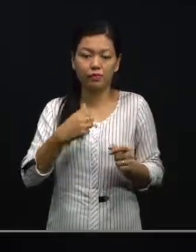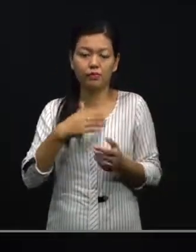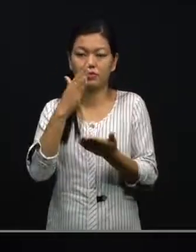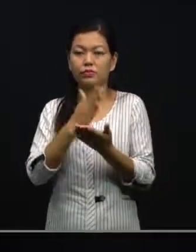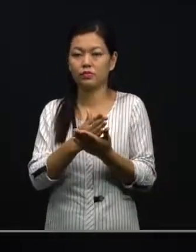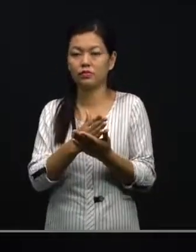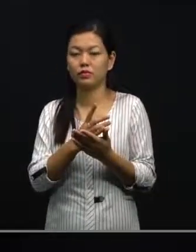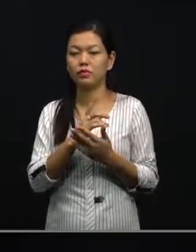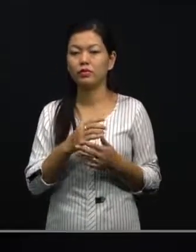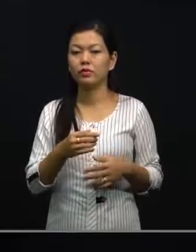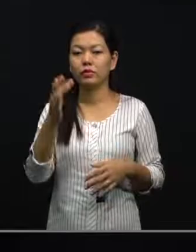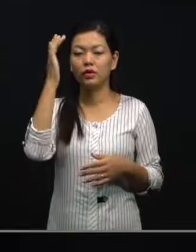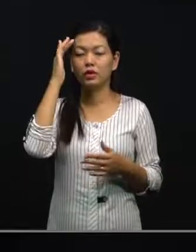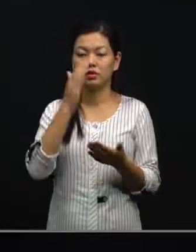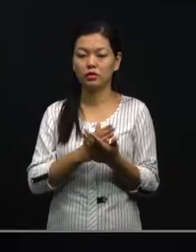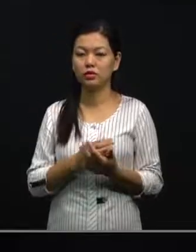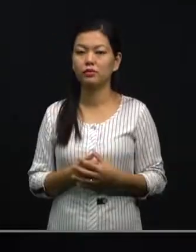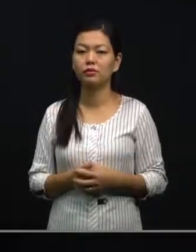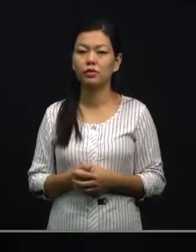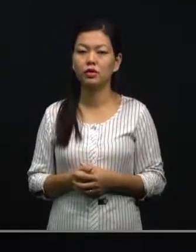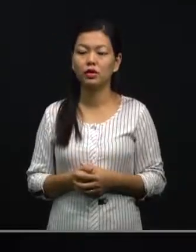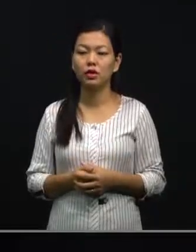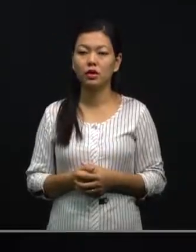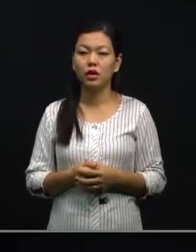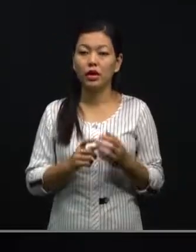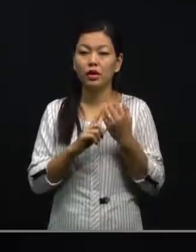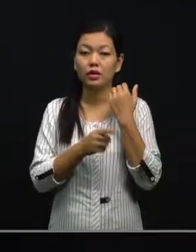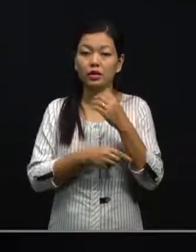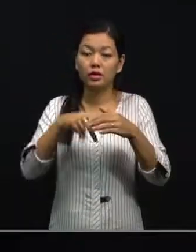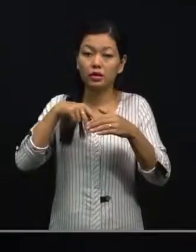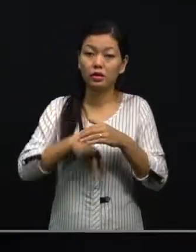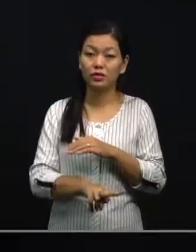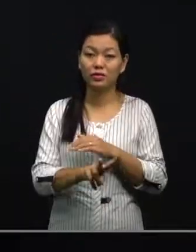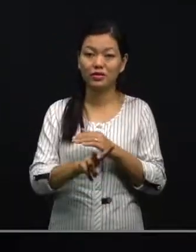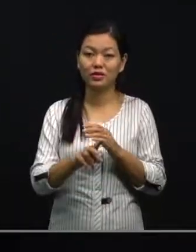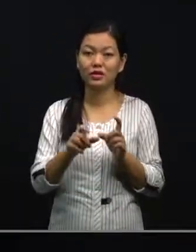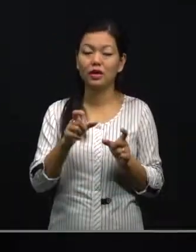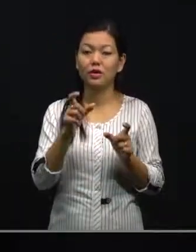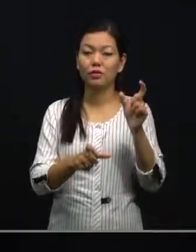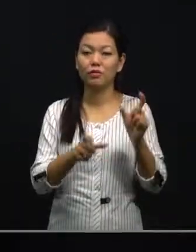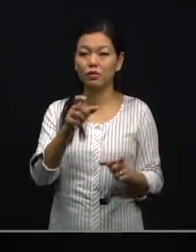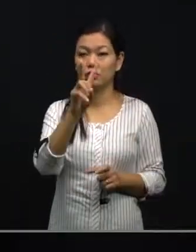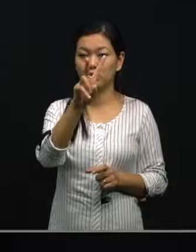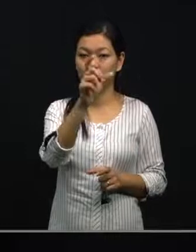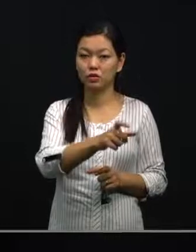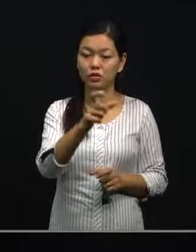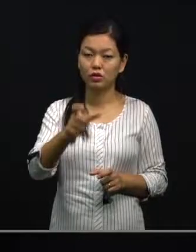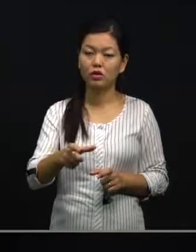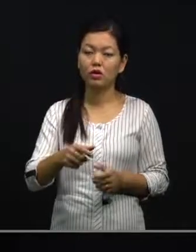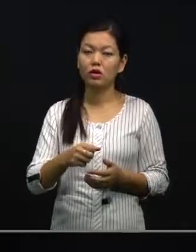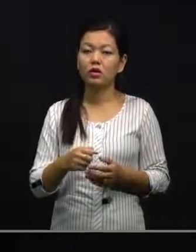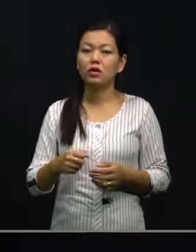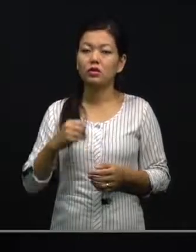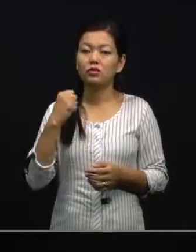terrorize the ghost to a breakdown, but in fact to a breakdown where he is able to find himself. You know, he went